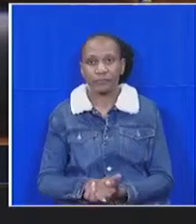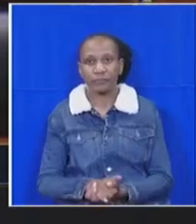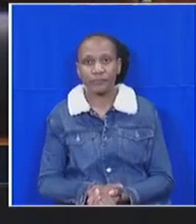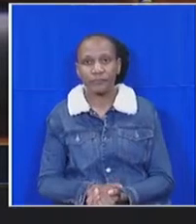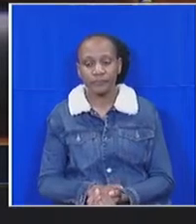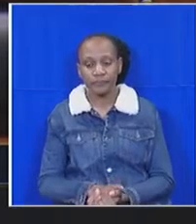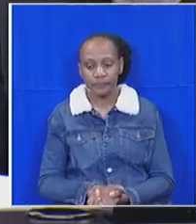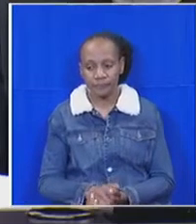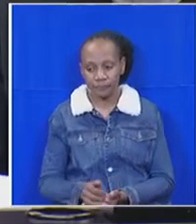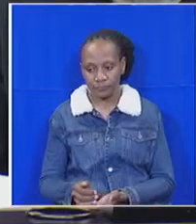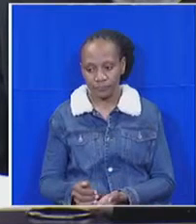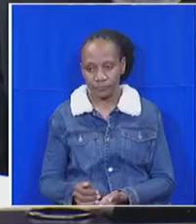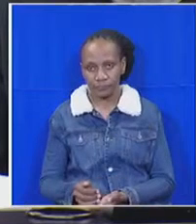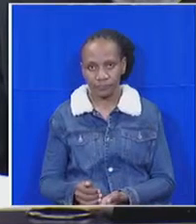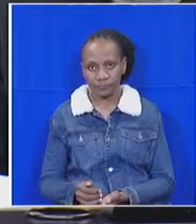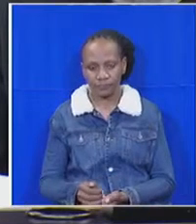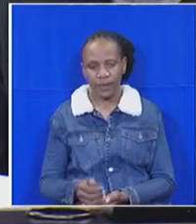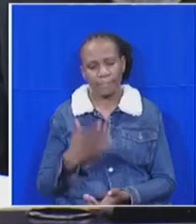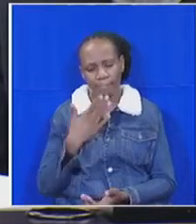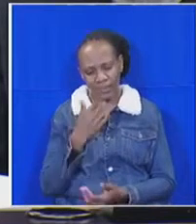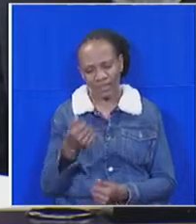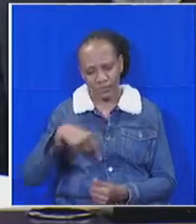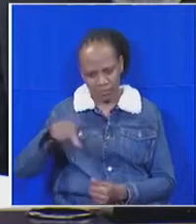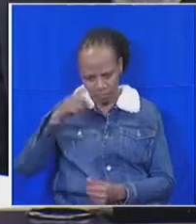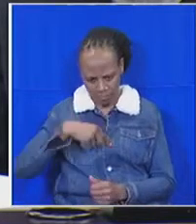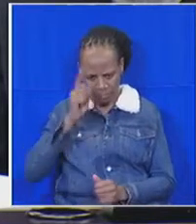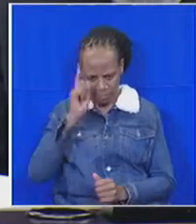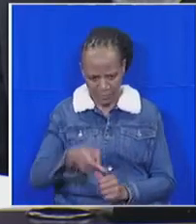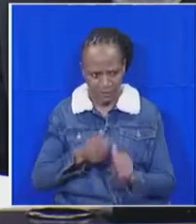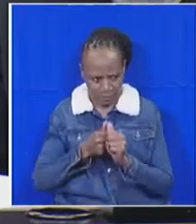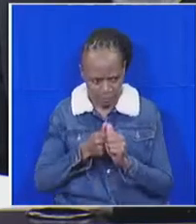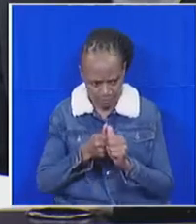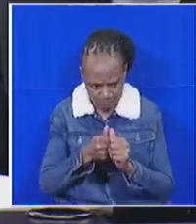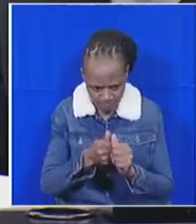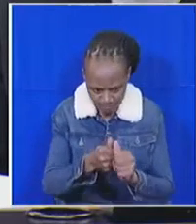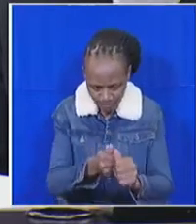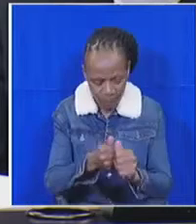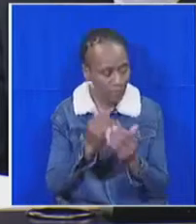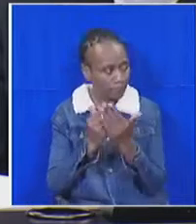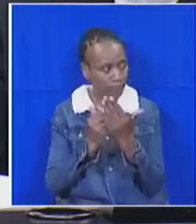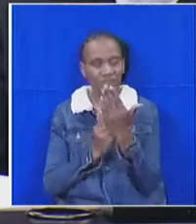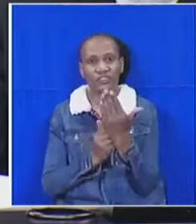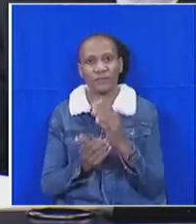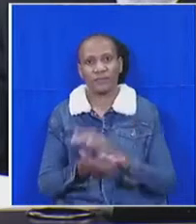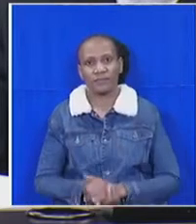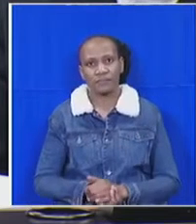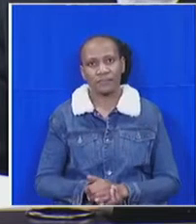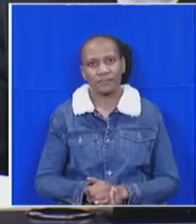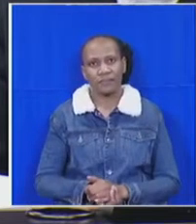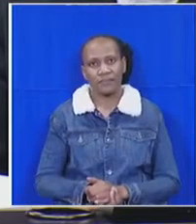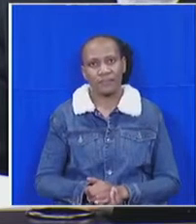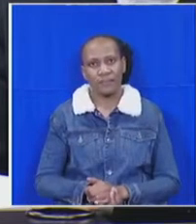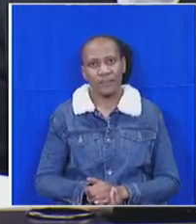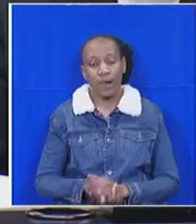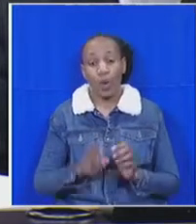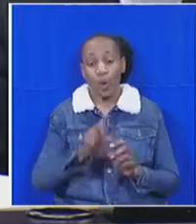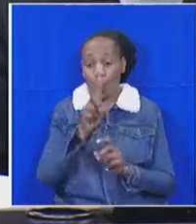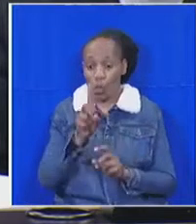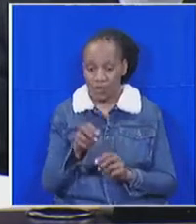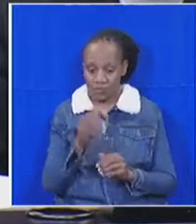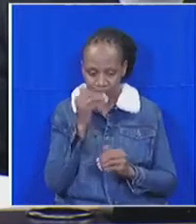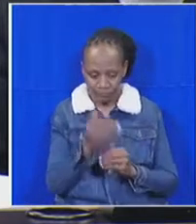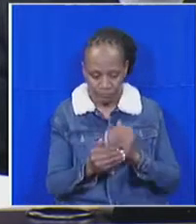we need to be very procedural. And indeed, the question of procedure, and